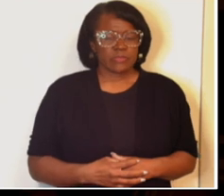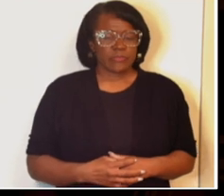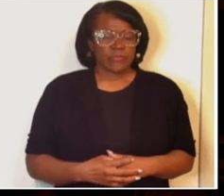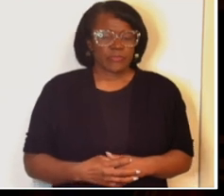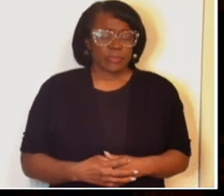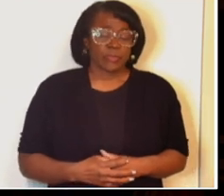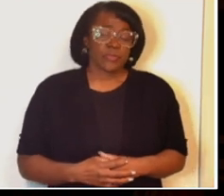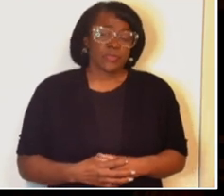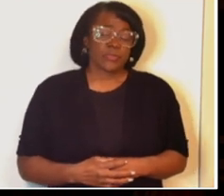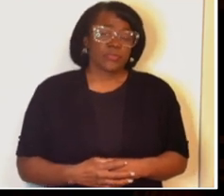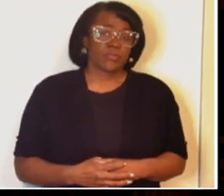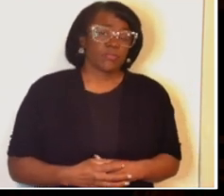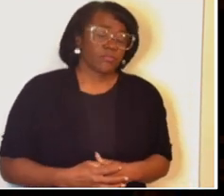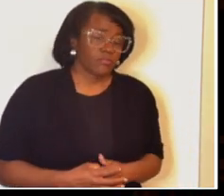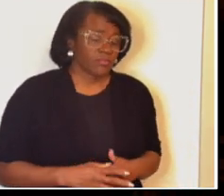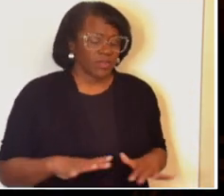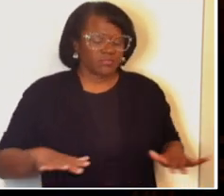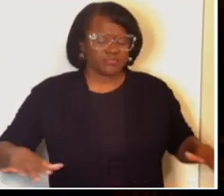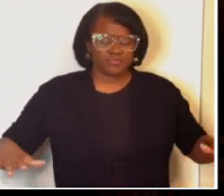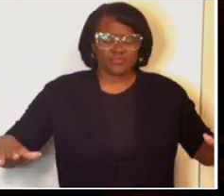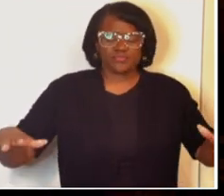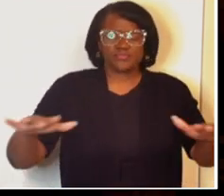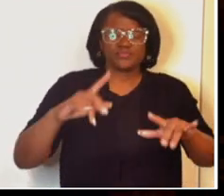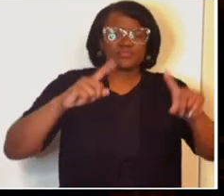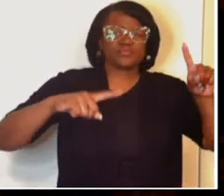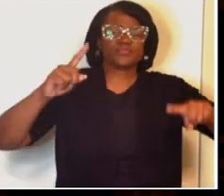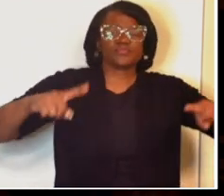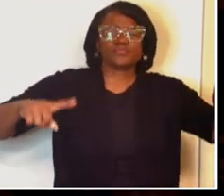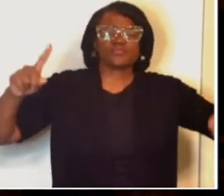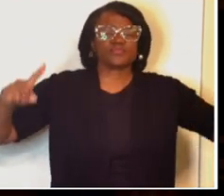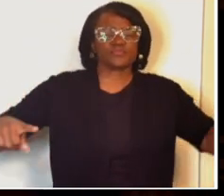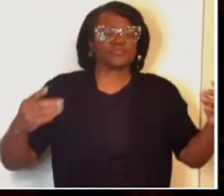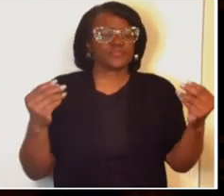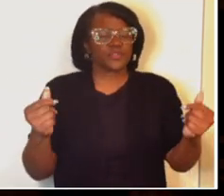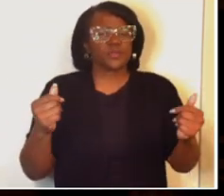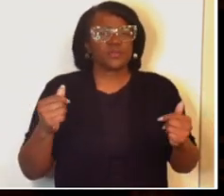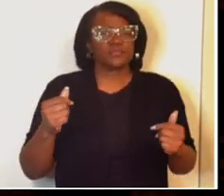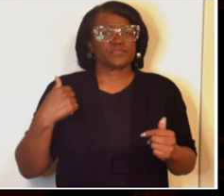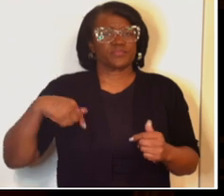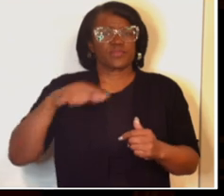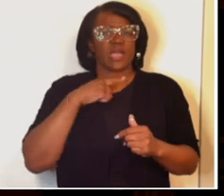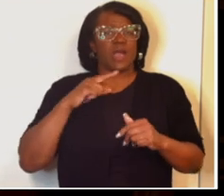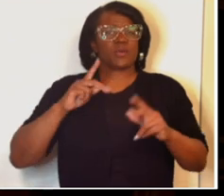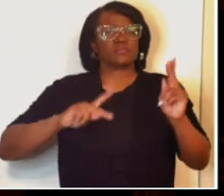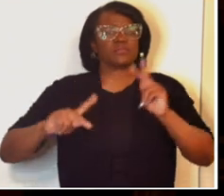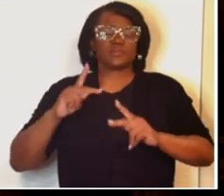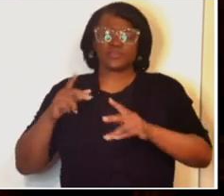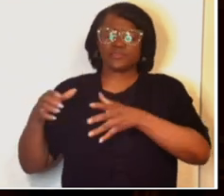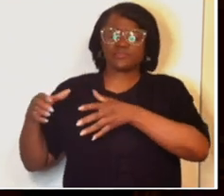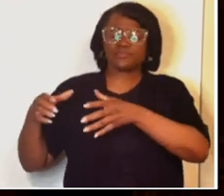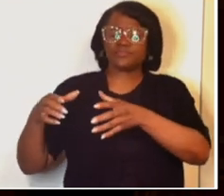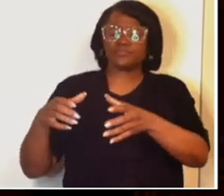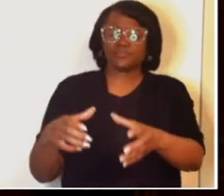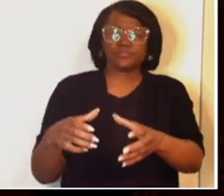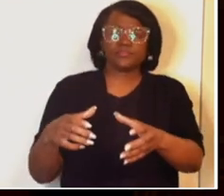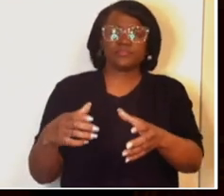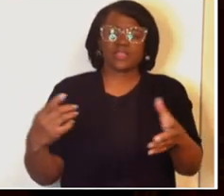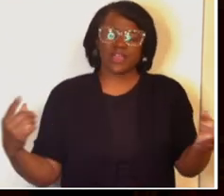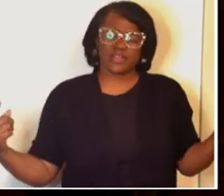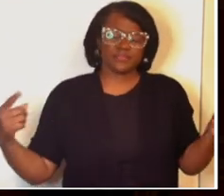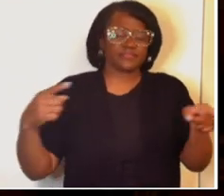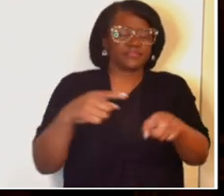Terrain traversed from various ends of this land, our great migration. It is here it all intersected, the